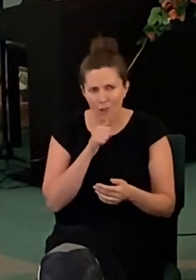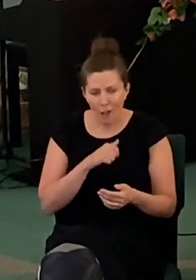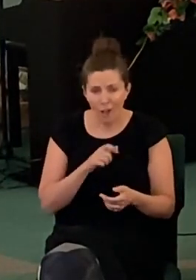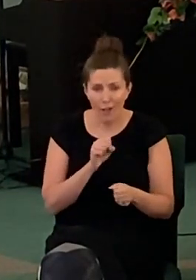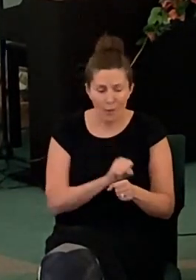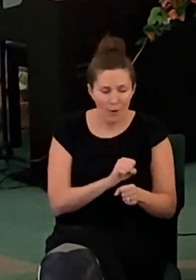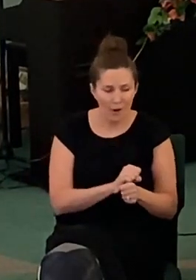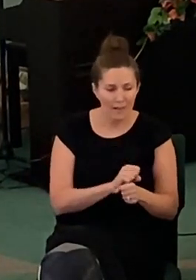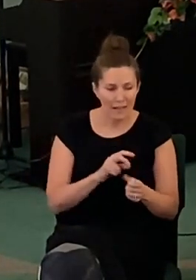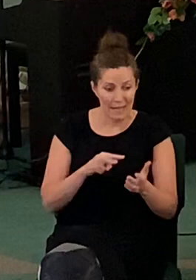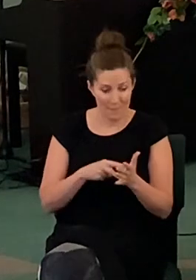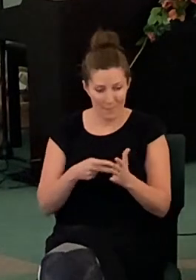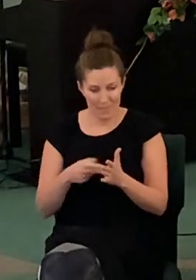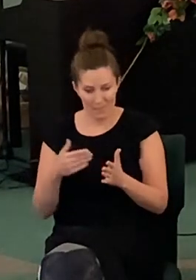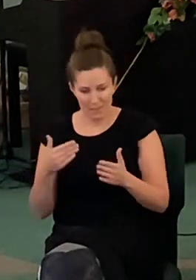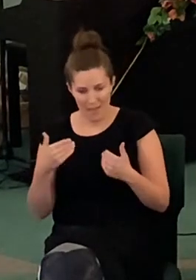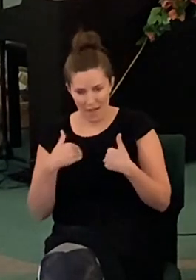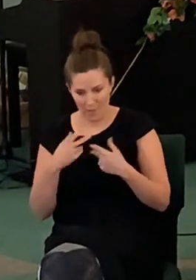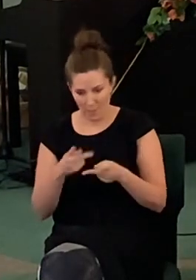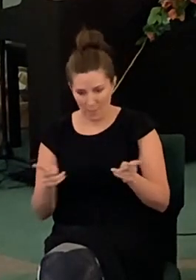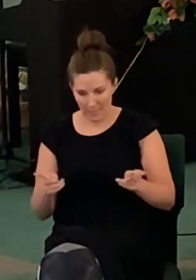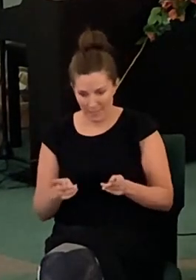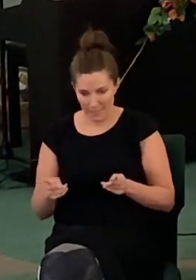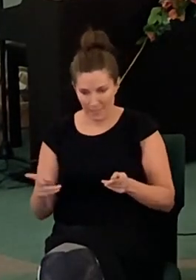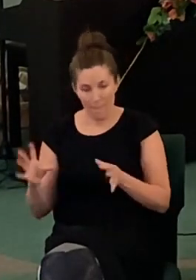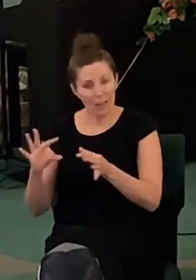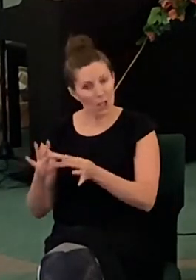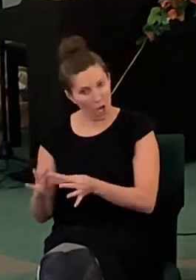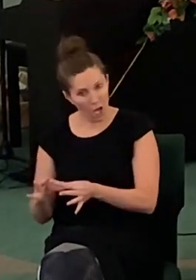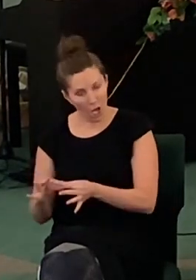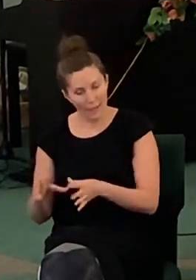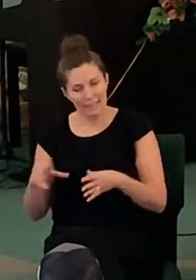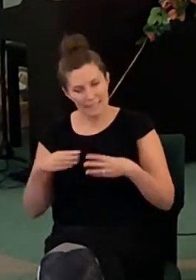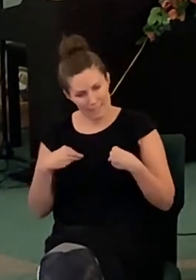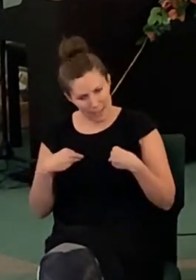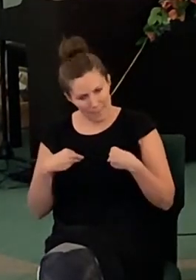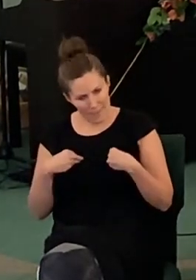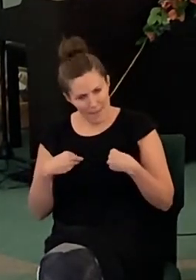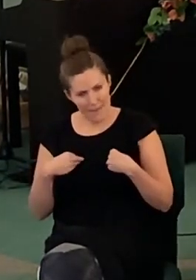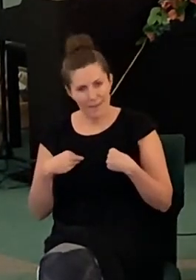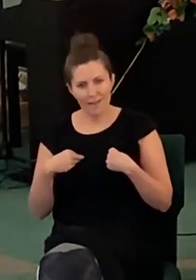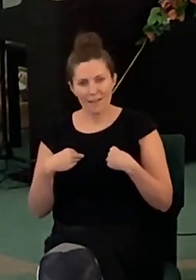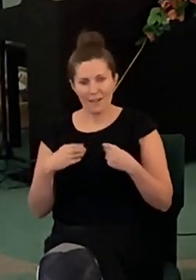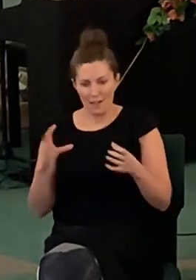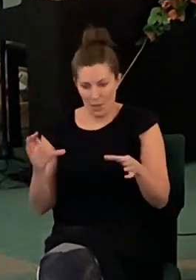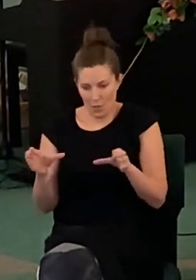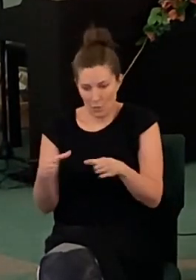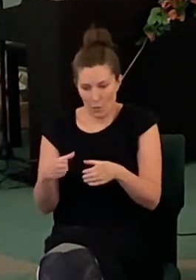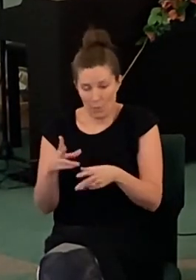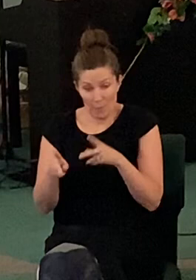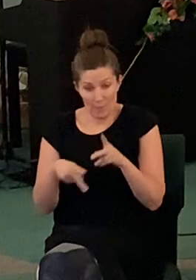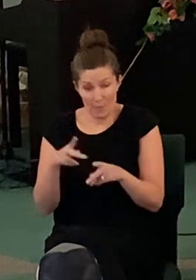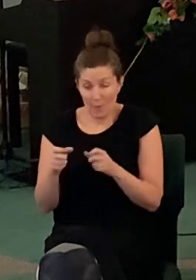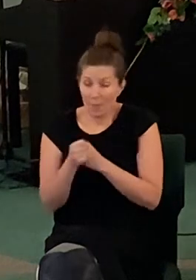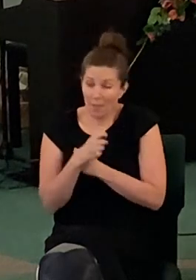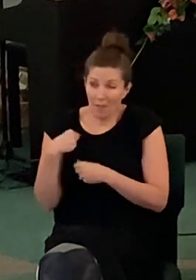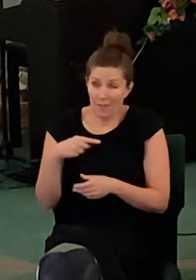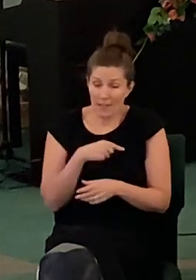to belong and to feel accepted. A place and a group of people that love us